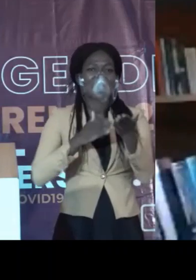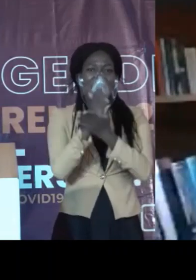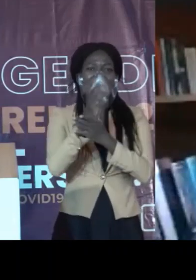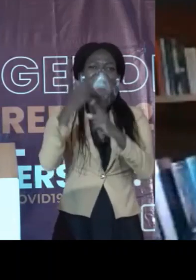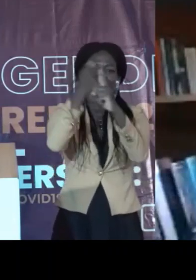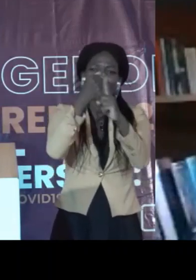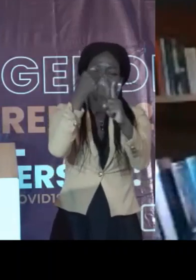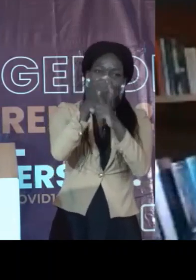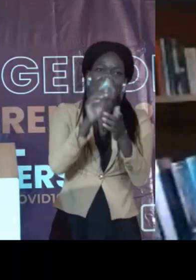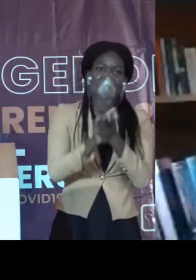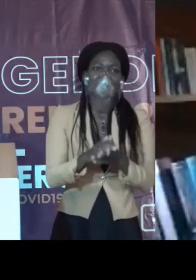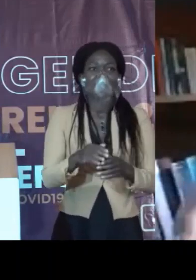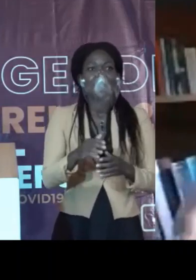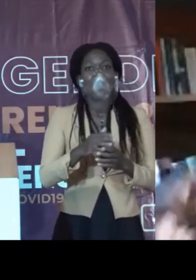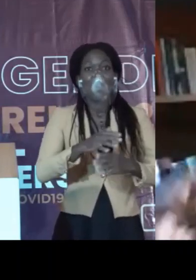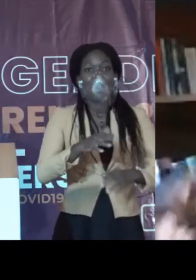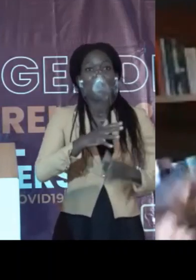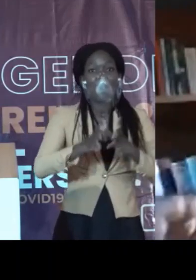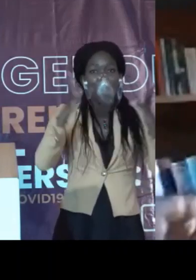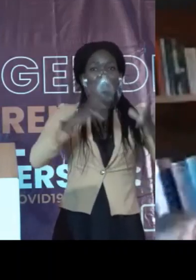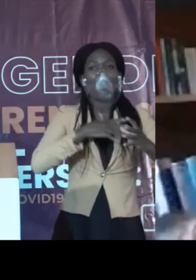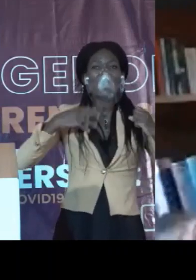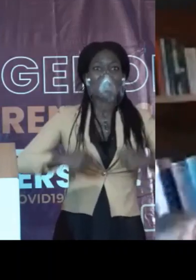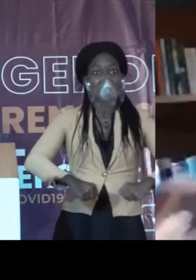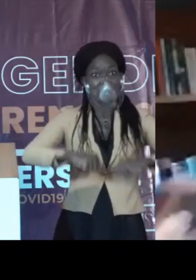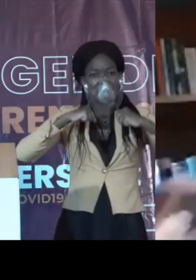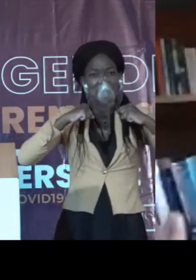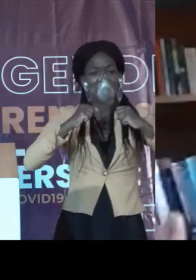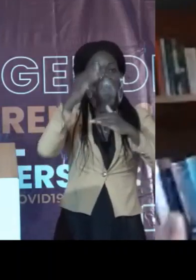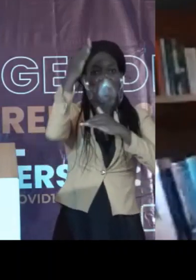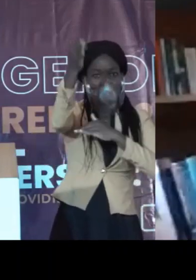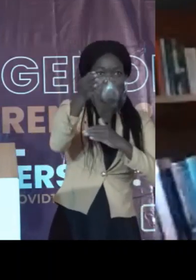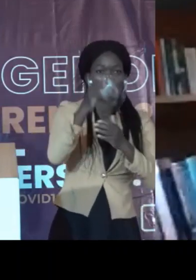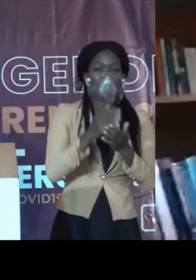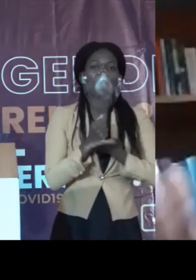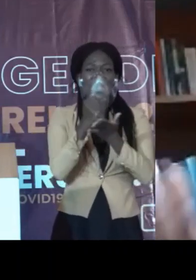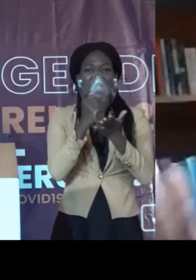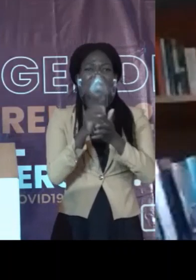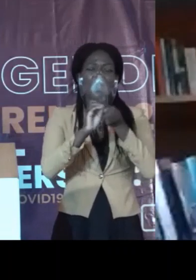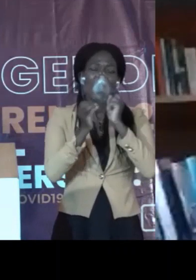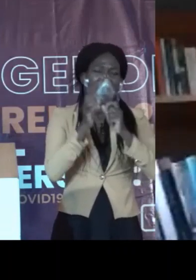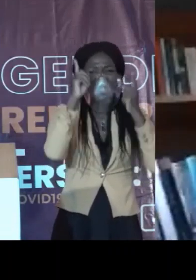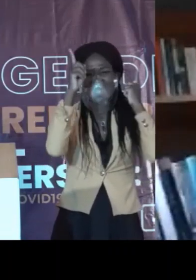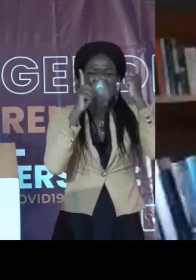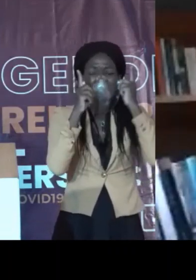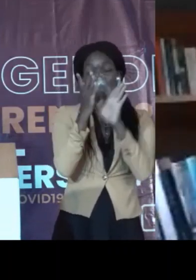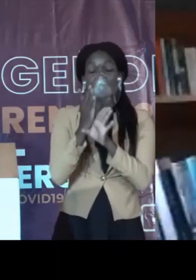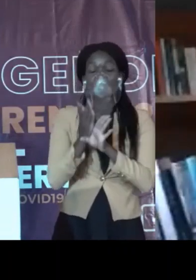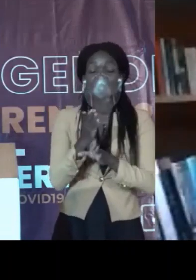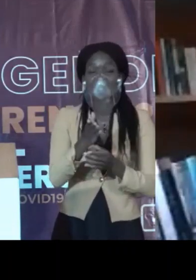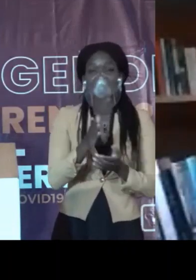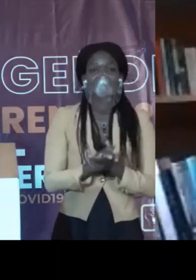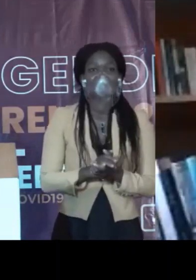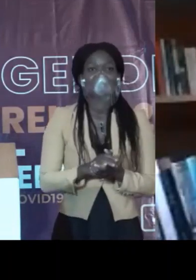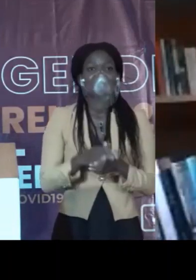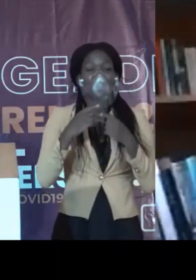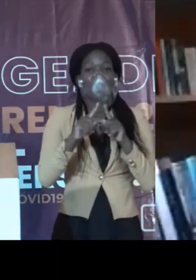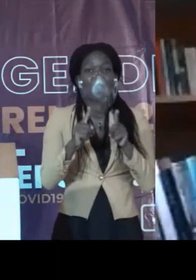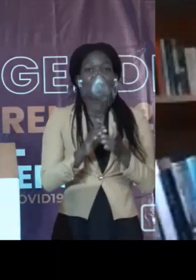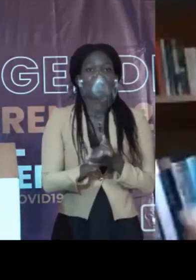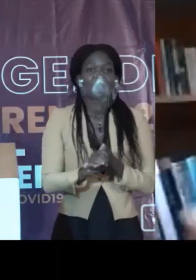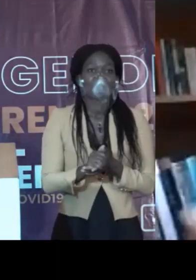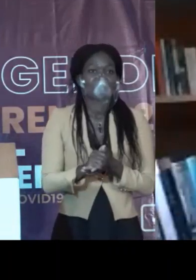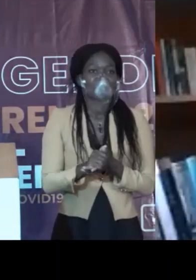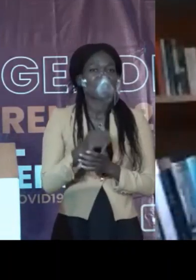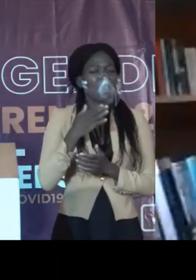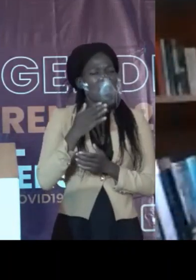more champions in the spaces of macro decision making. We also